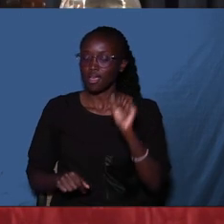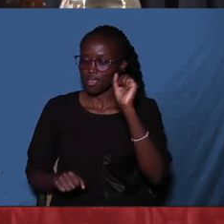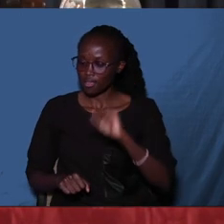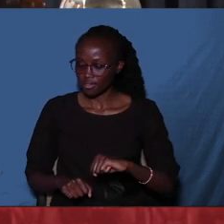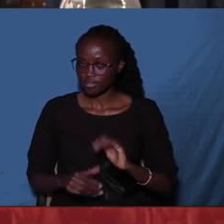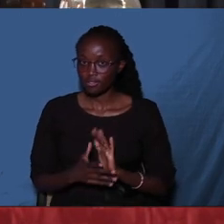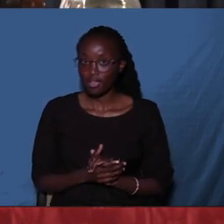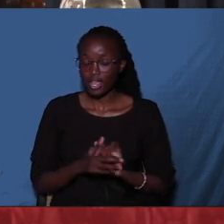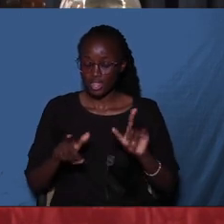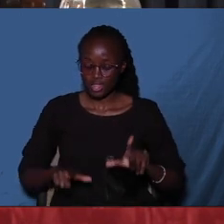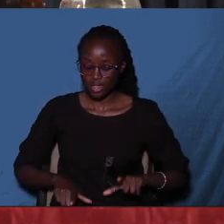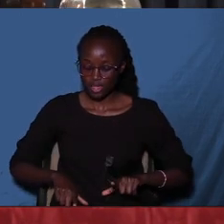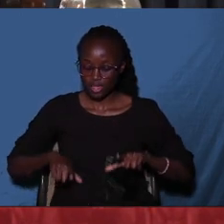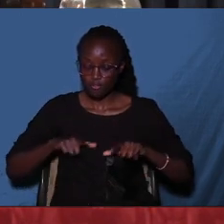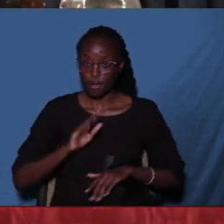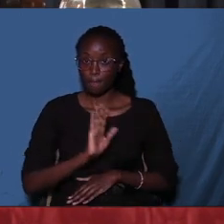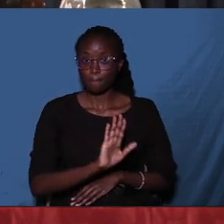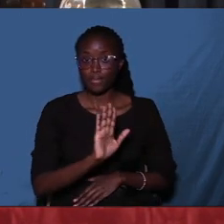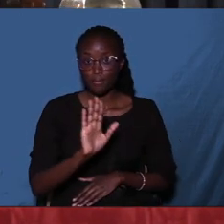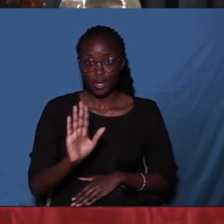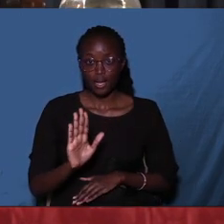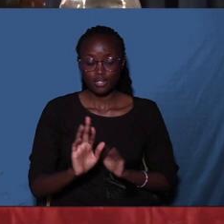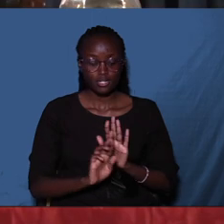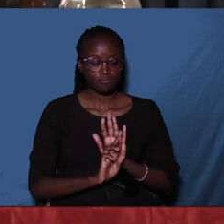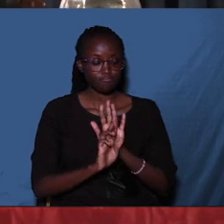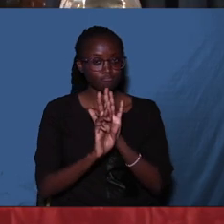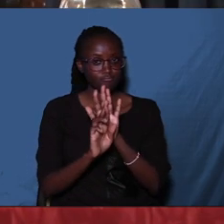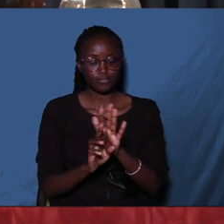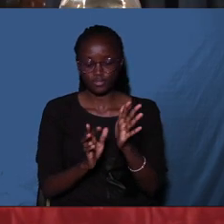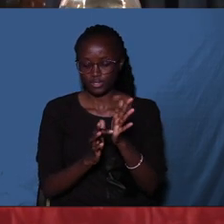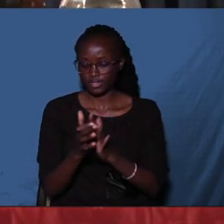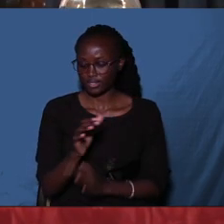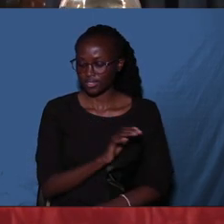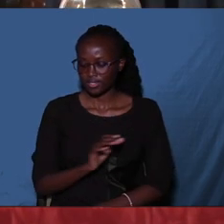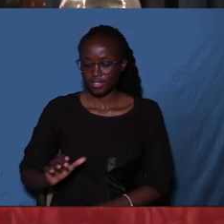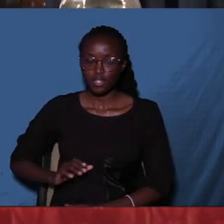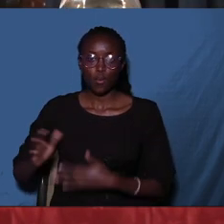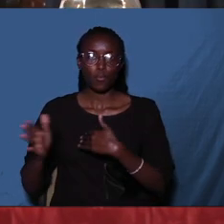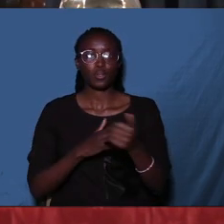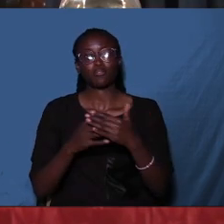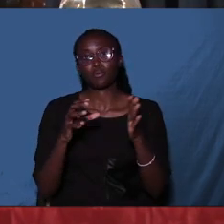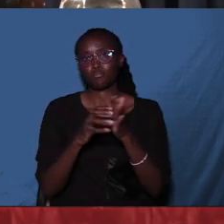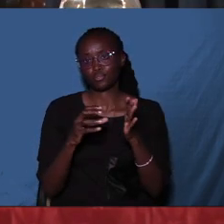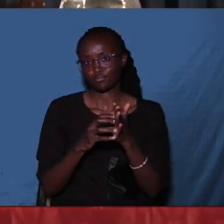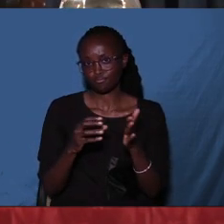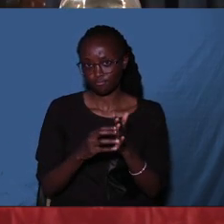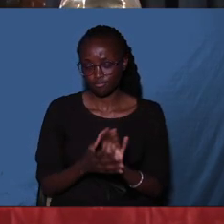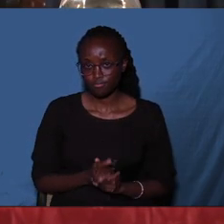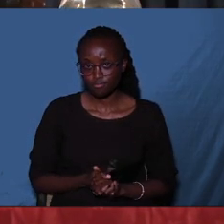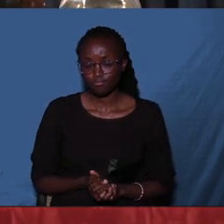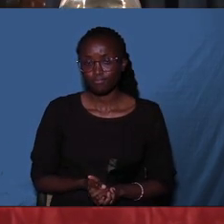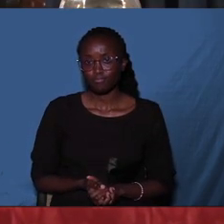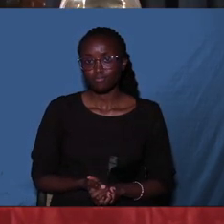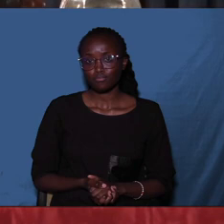your life will continue to reflect who you are everywhere. Don't be a double